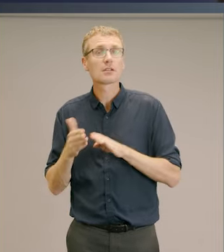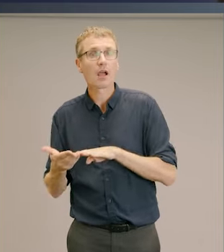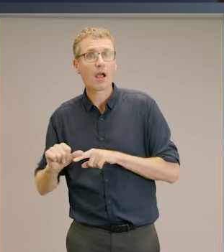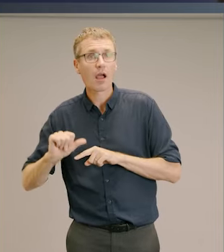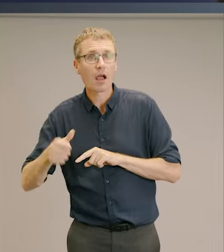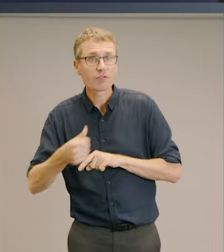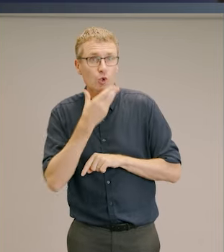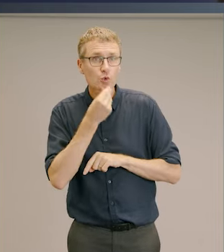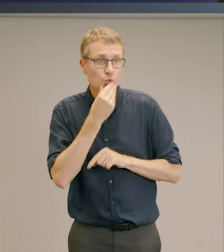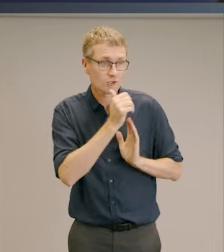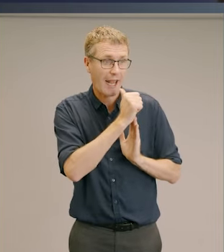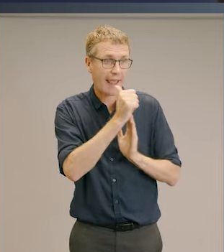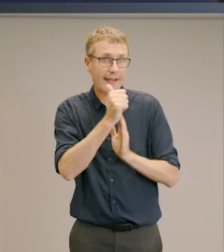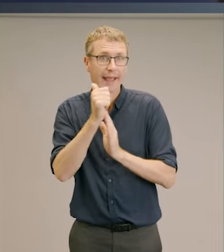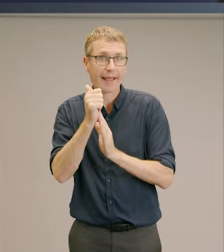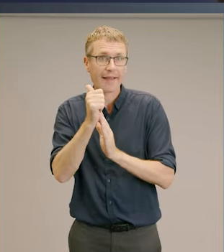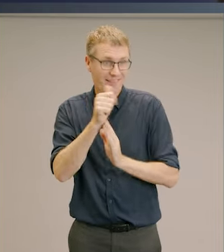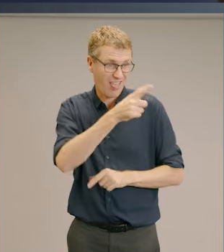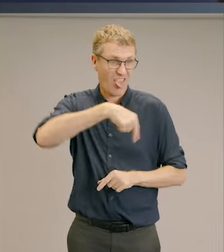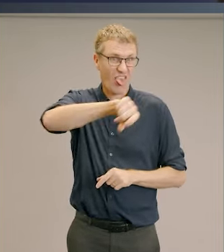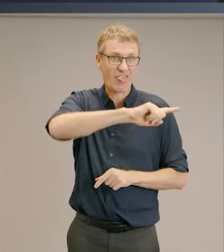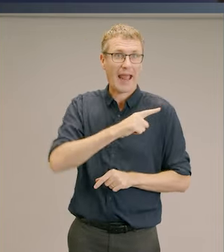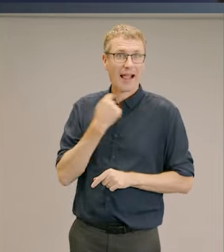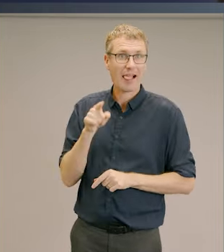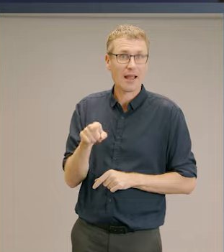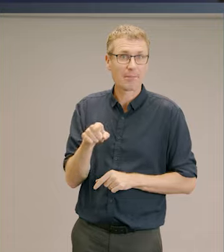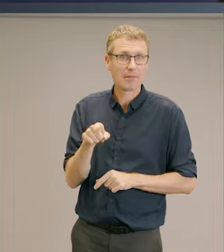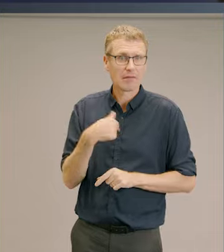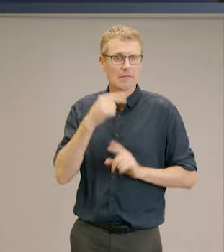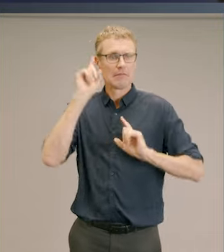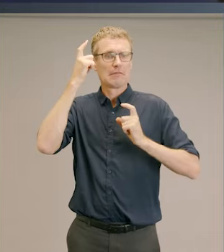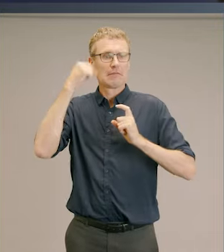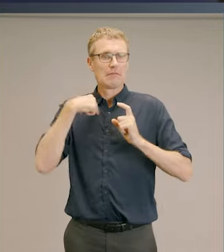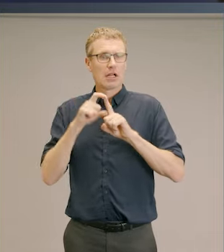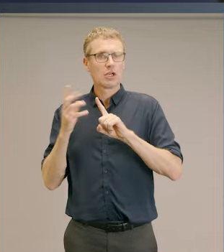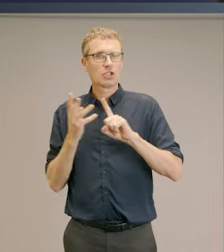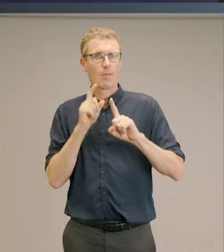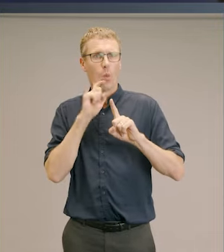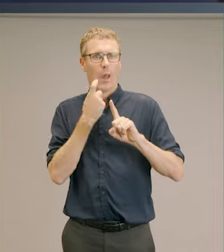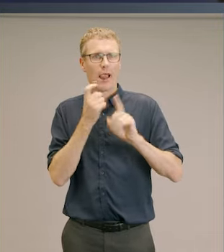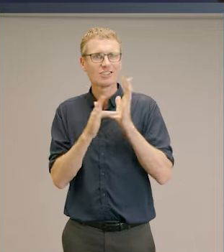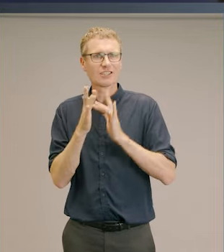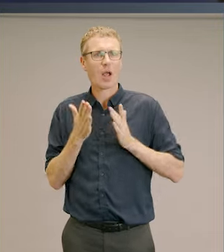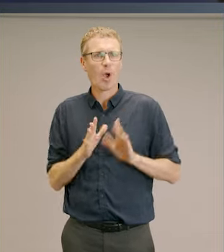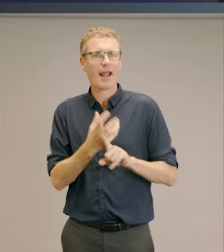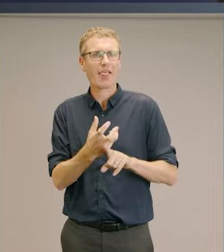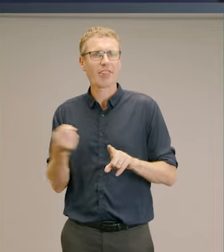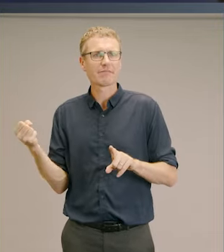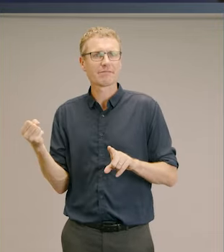And we're told that immediately after Jesus' death, the Jewish leaders who crucified him were paranoid that the disciples